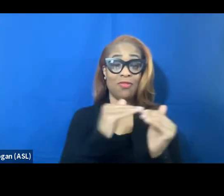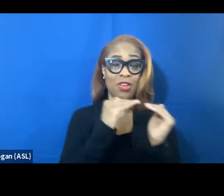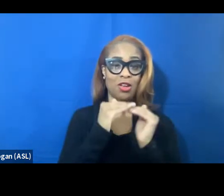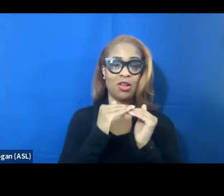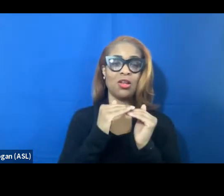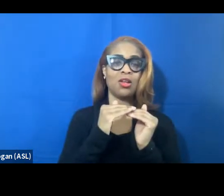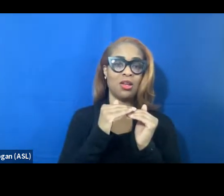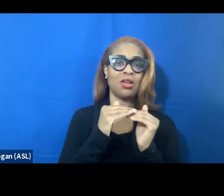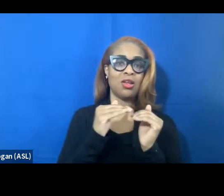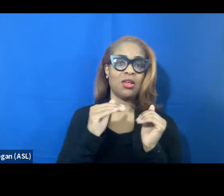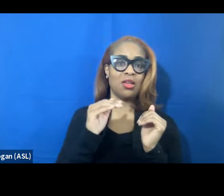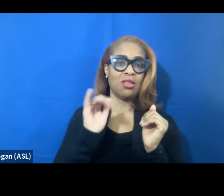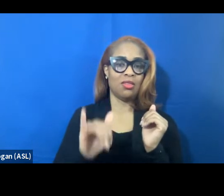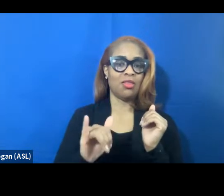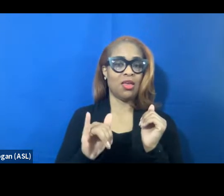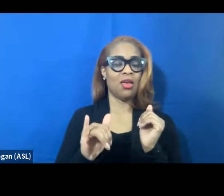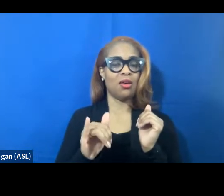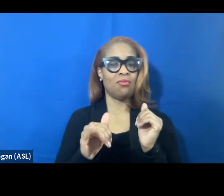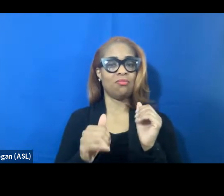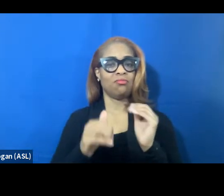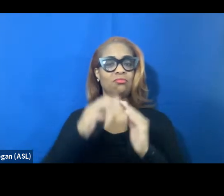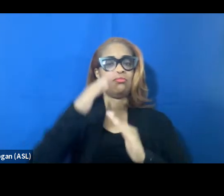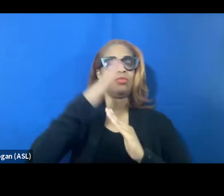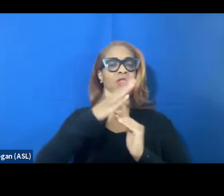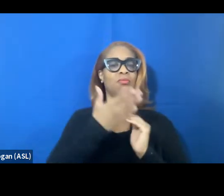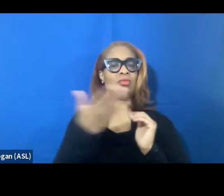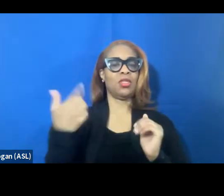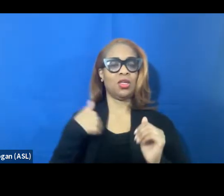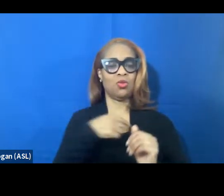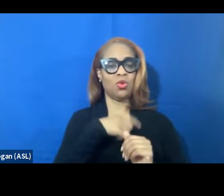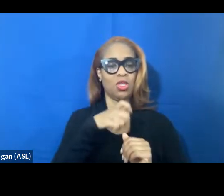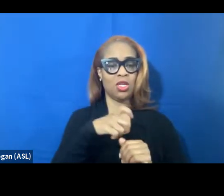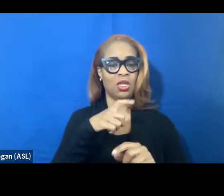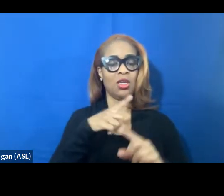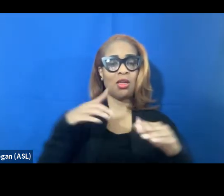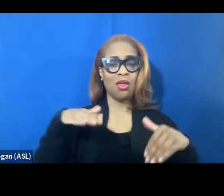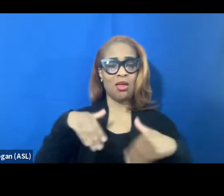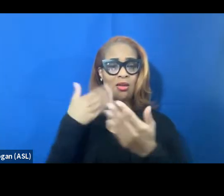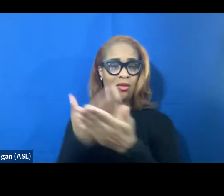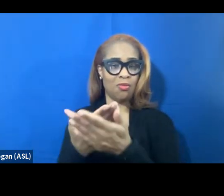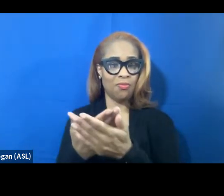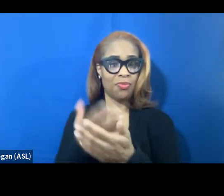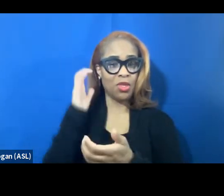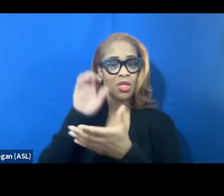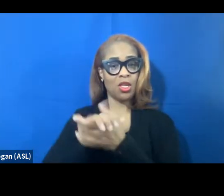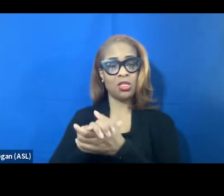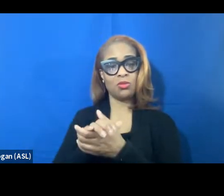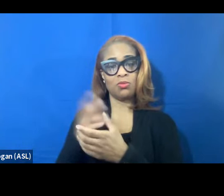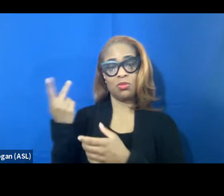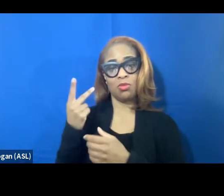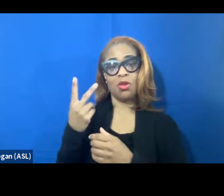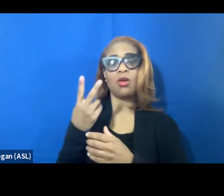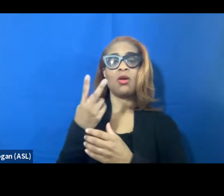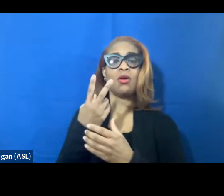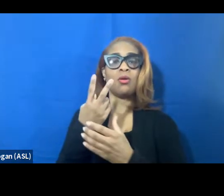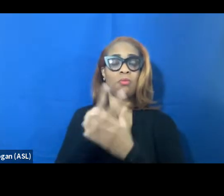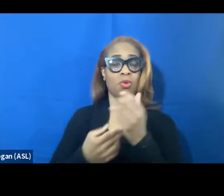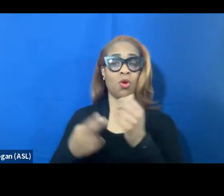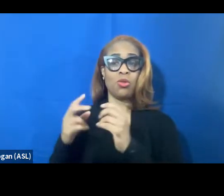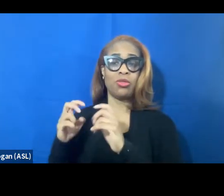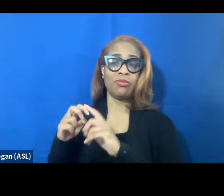thing that we need and we're not quite there yet my husband and i both canvassed both to get